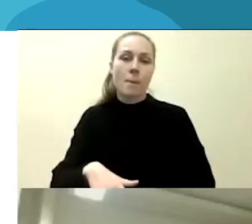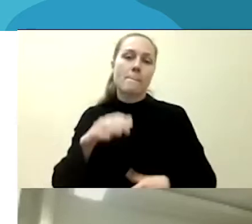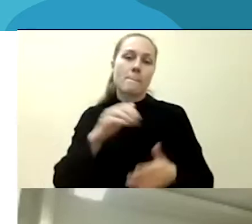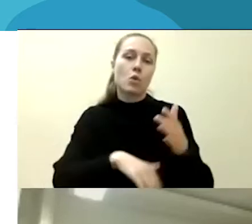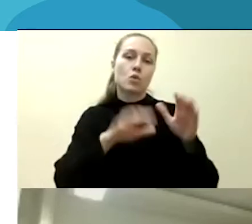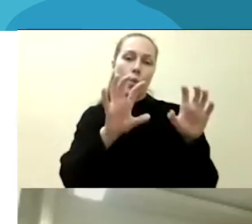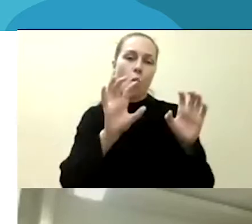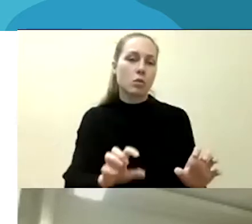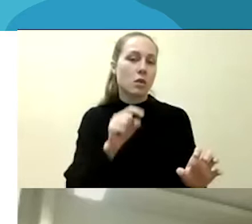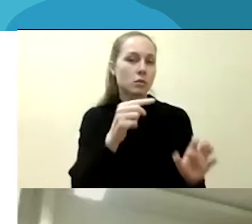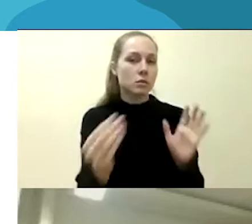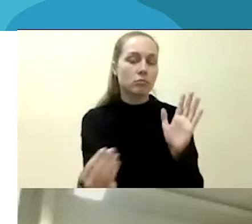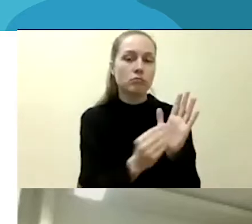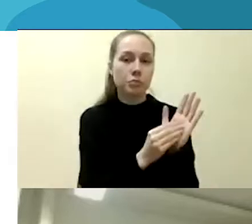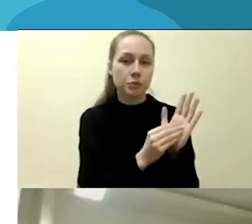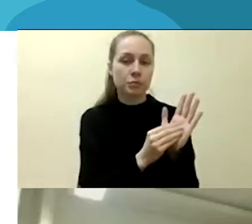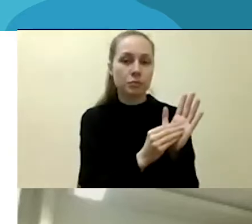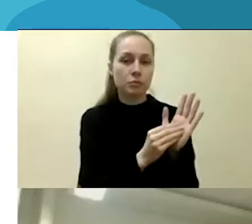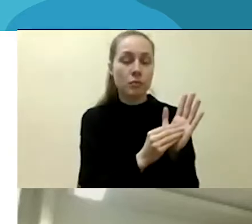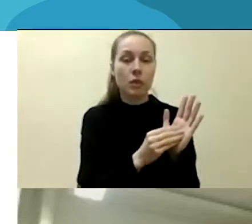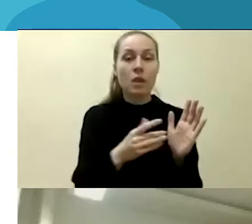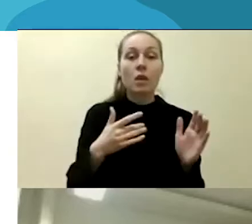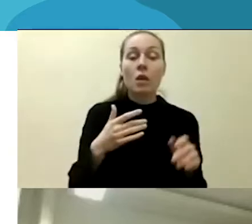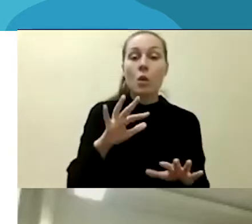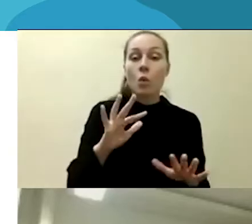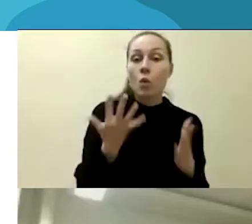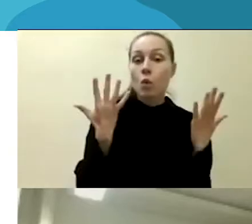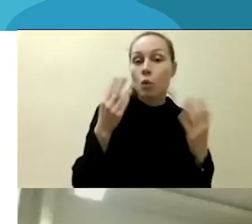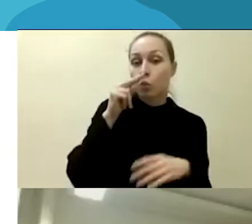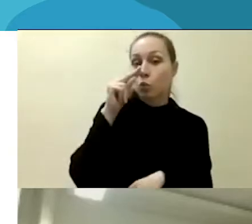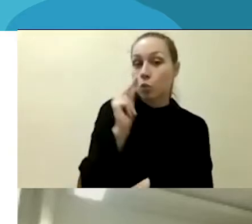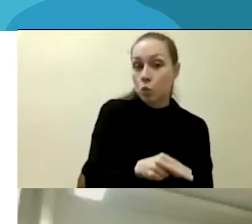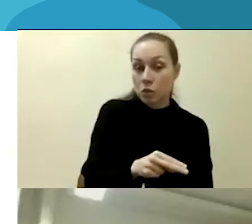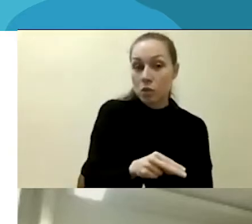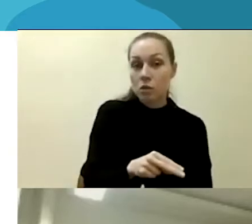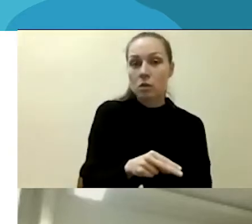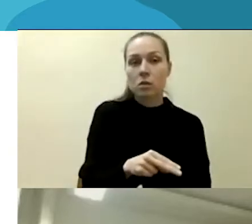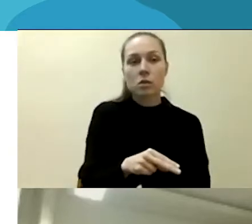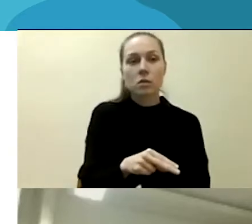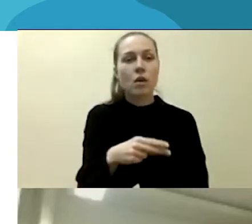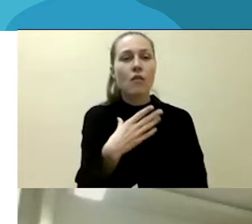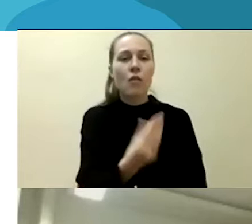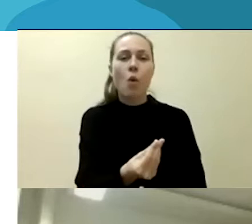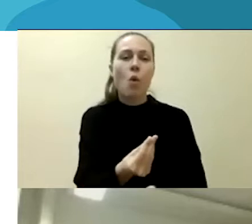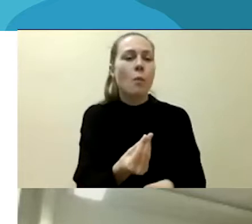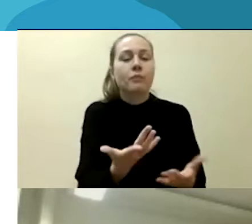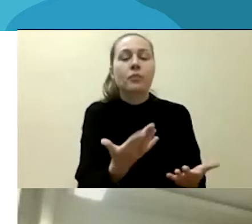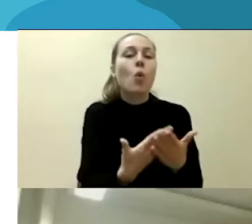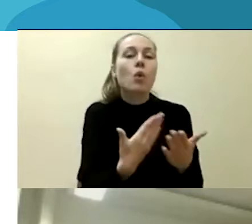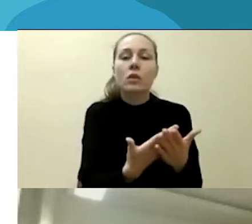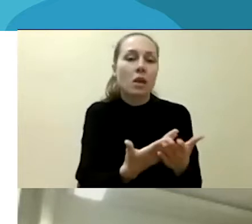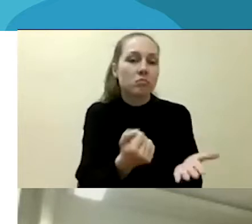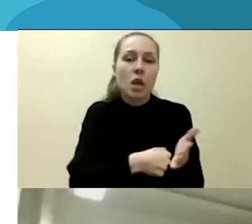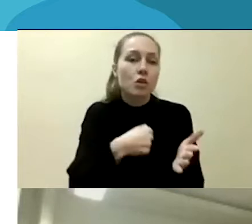sentence if one of the motive for the crime is to violate a person because of ethnicity, race, skin